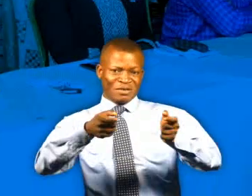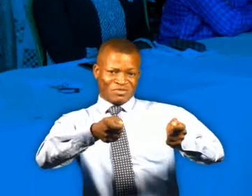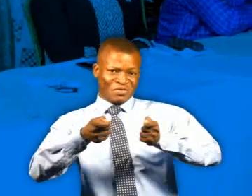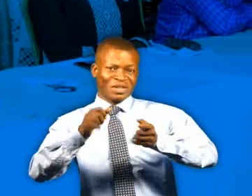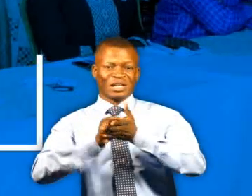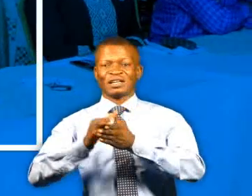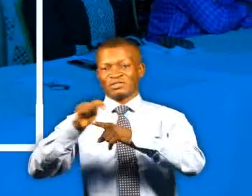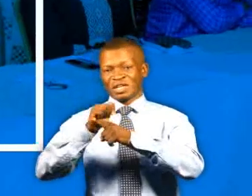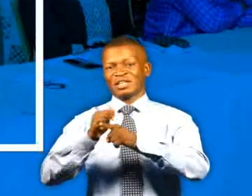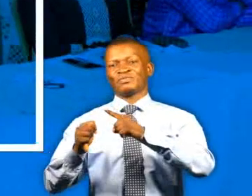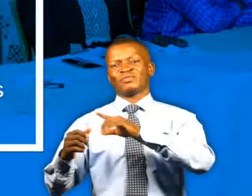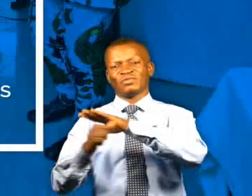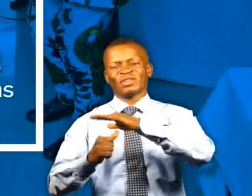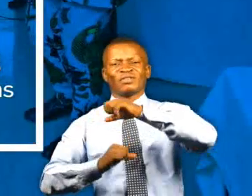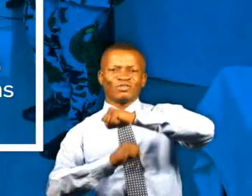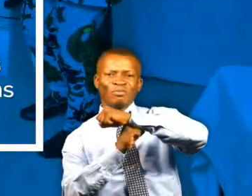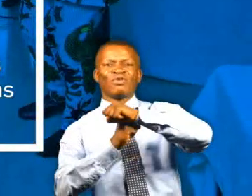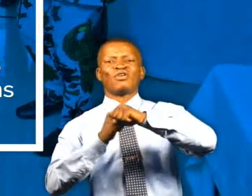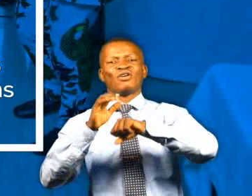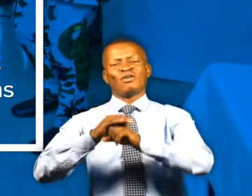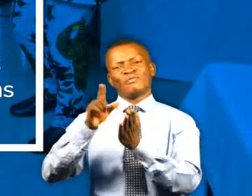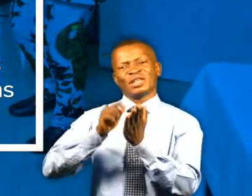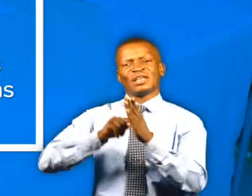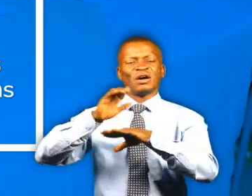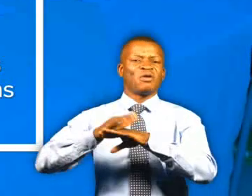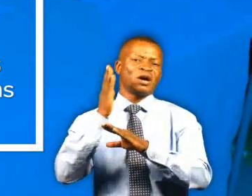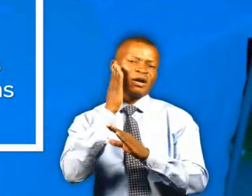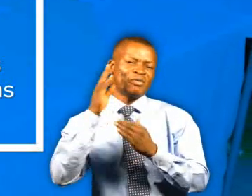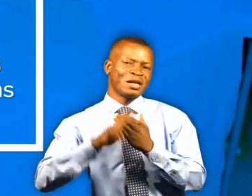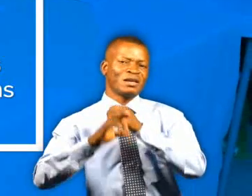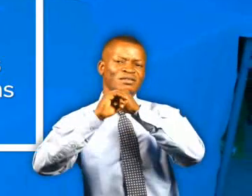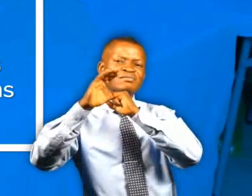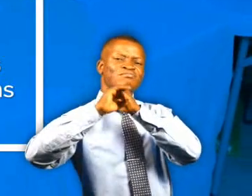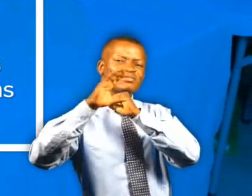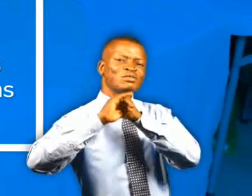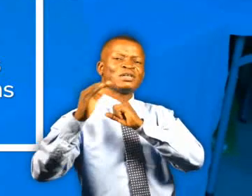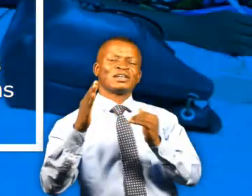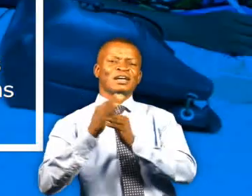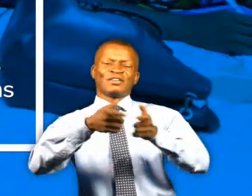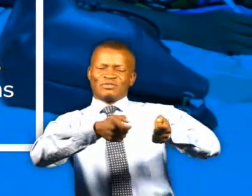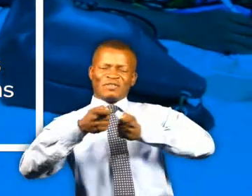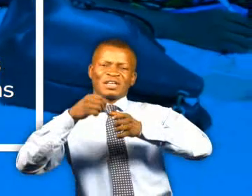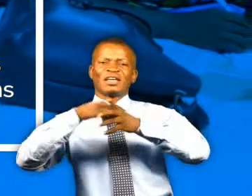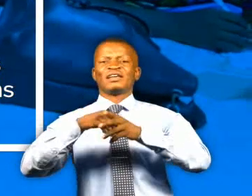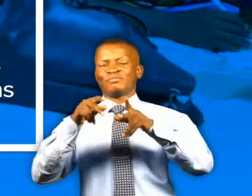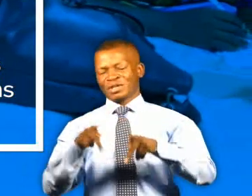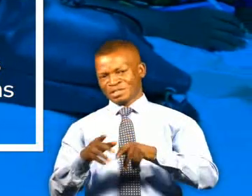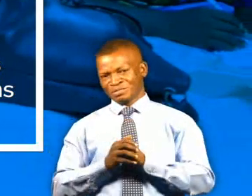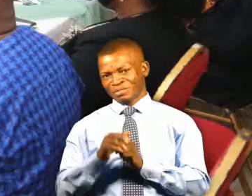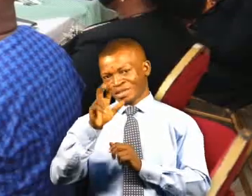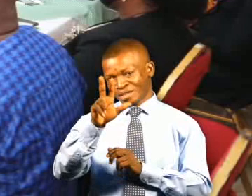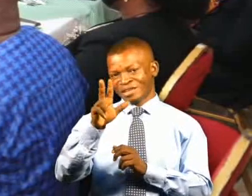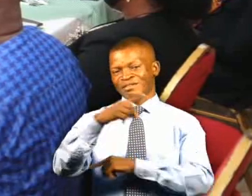The training was tagged Support to Mass Media on Awareness Campaign Against Trafficking in Persons and Smuggling of